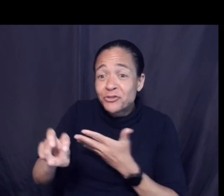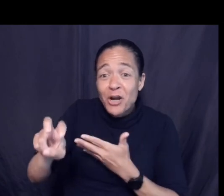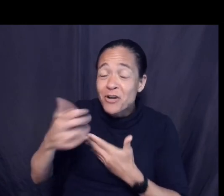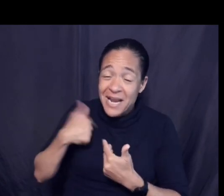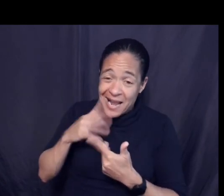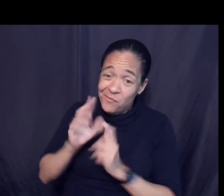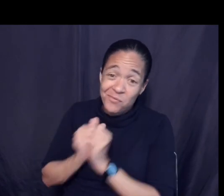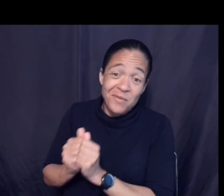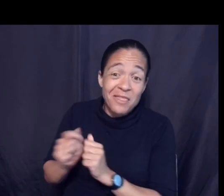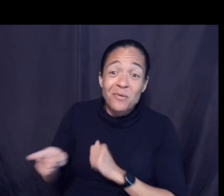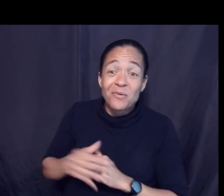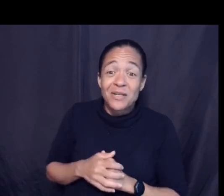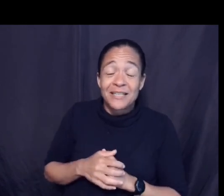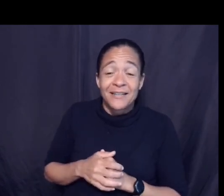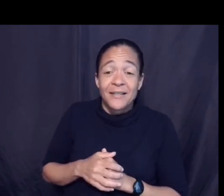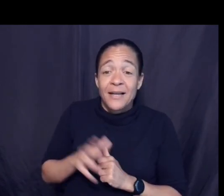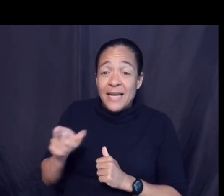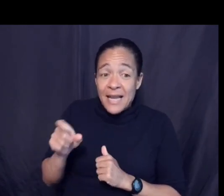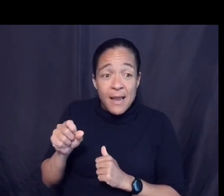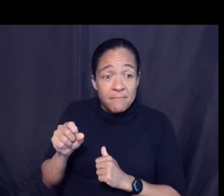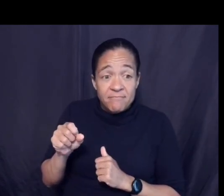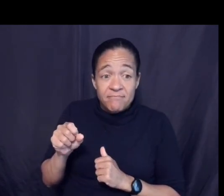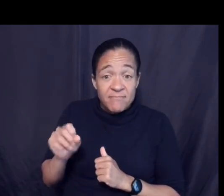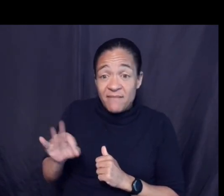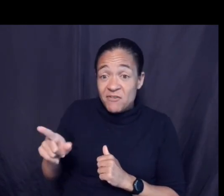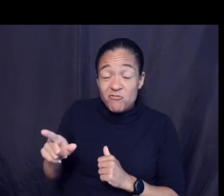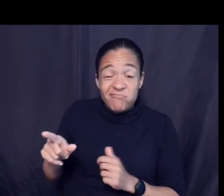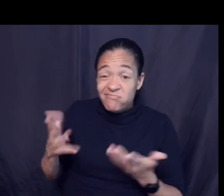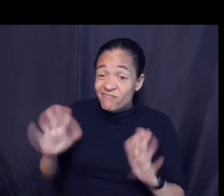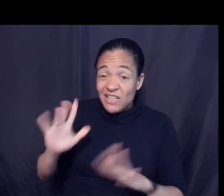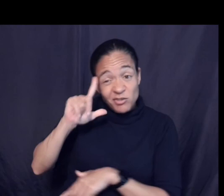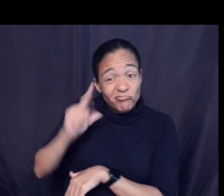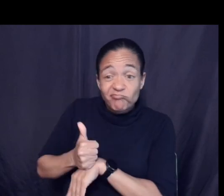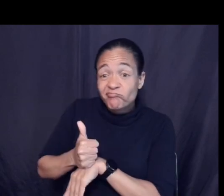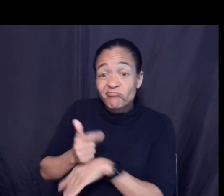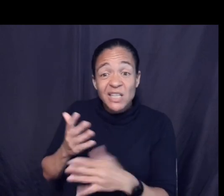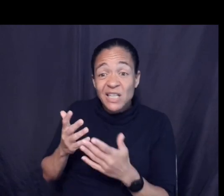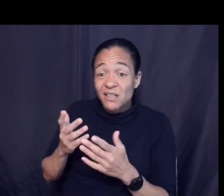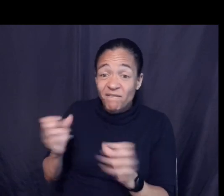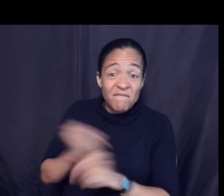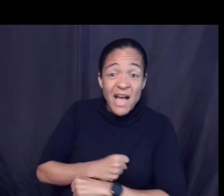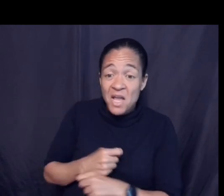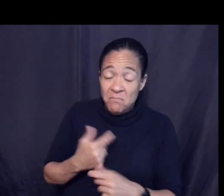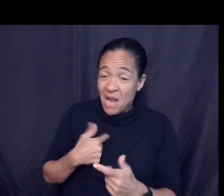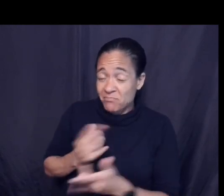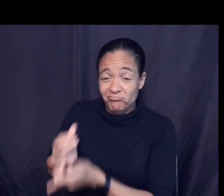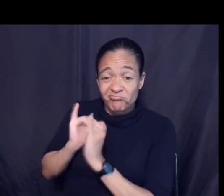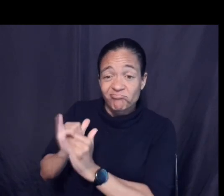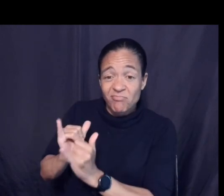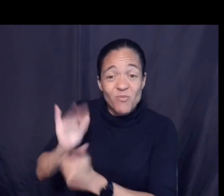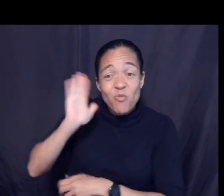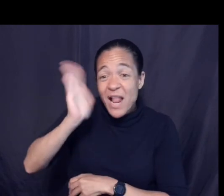Like, if this is how we're going to fight and you're never going to back down, then I'm not going to back down either. We're going to do